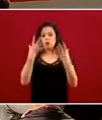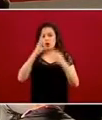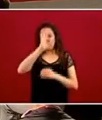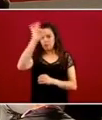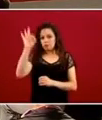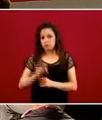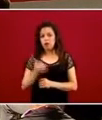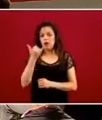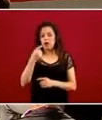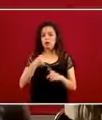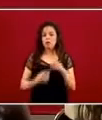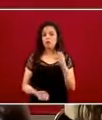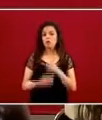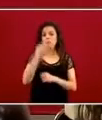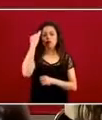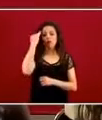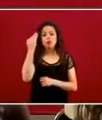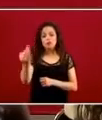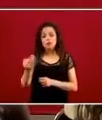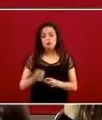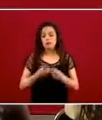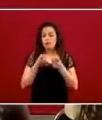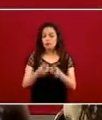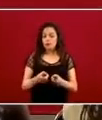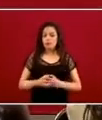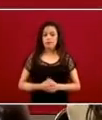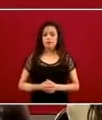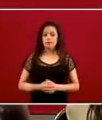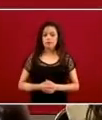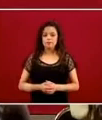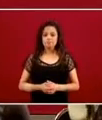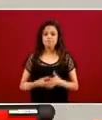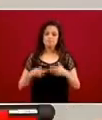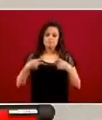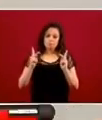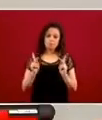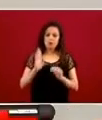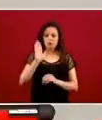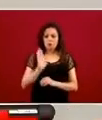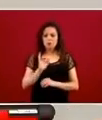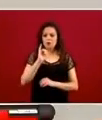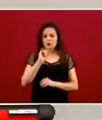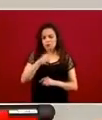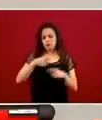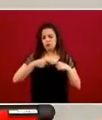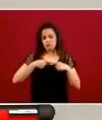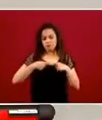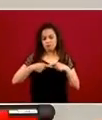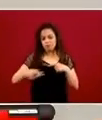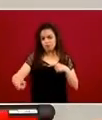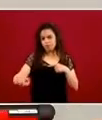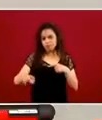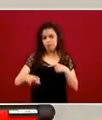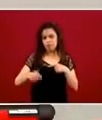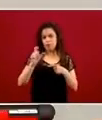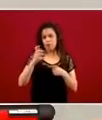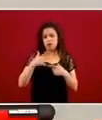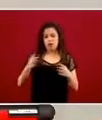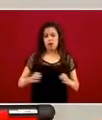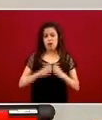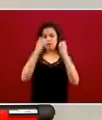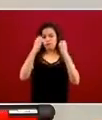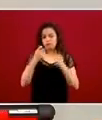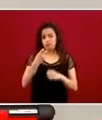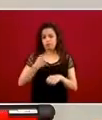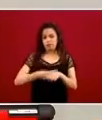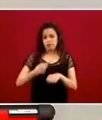decision about percentage and duration, and we'll be talking about it. We'll be presenting the information in the